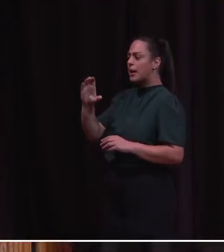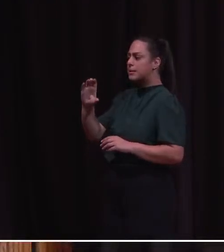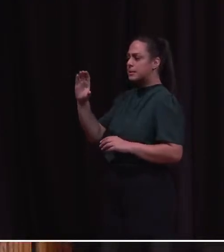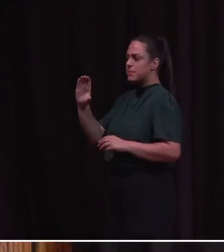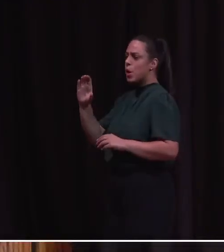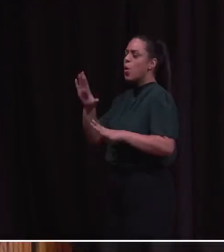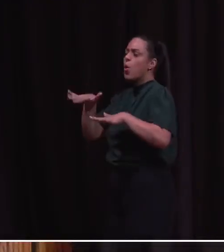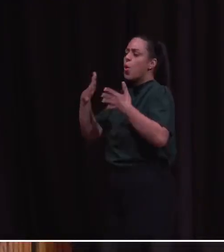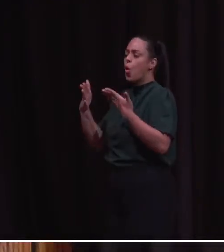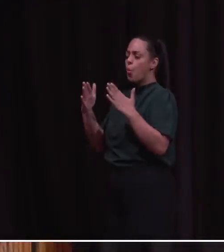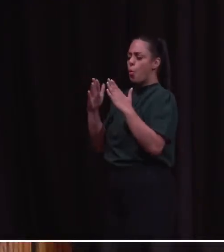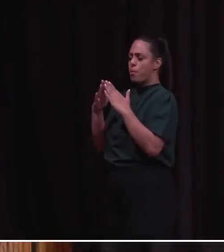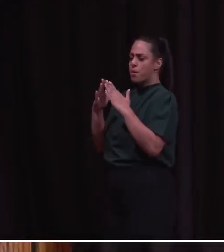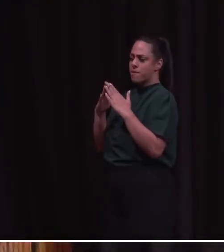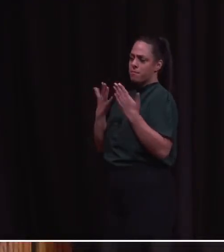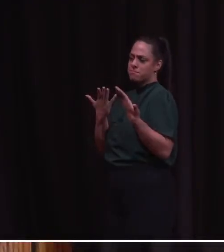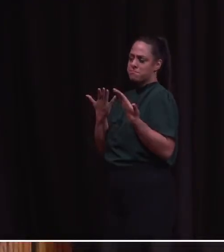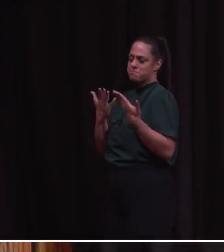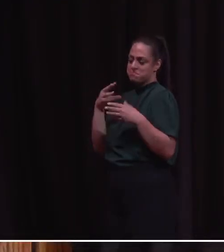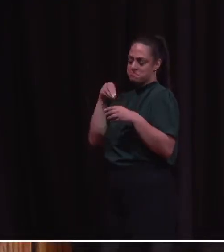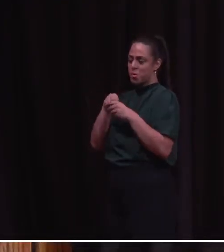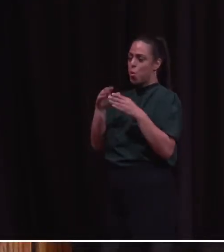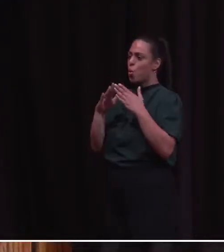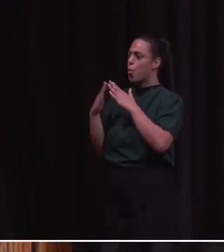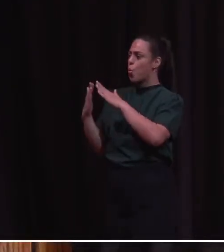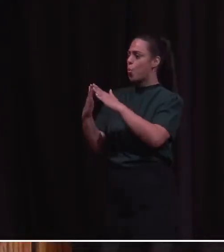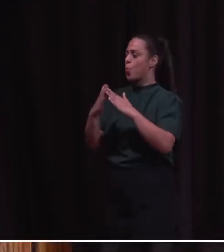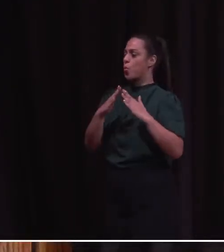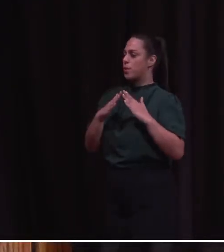much ado until she started